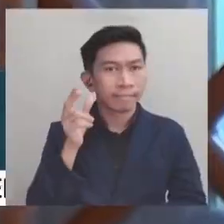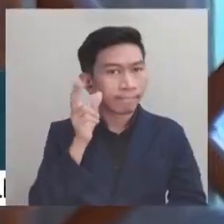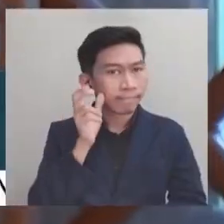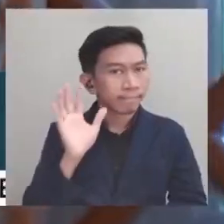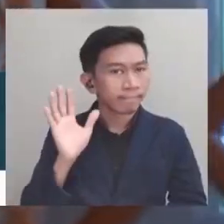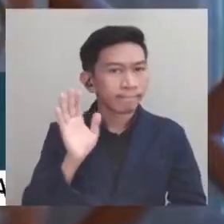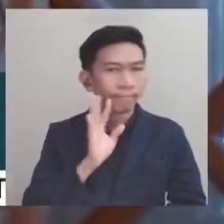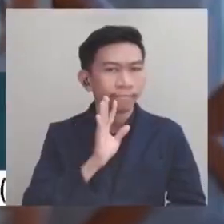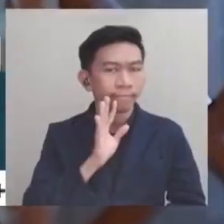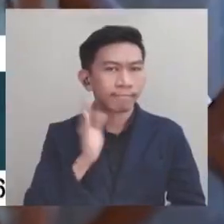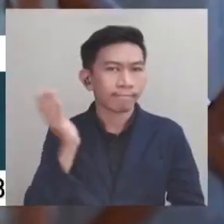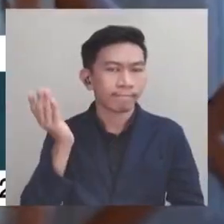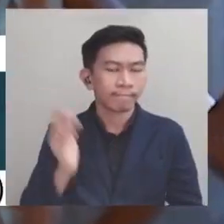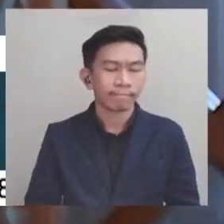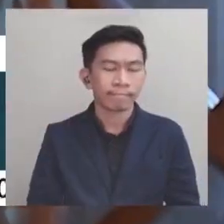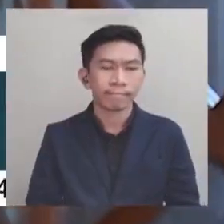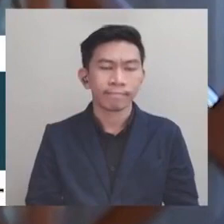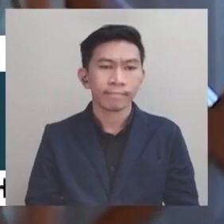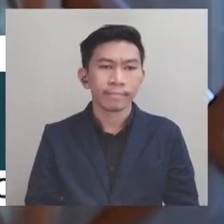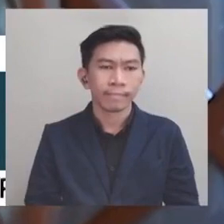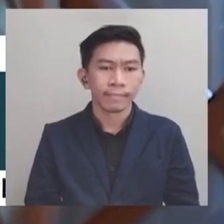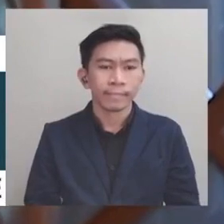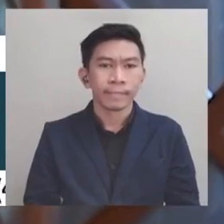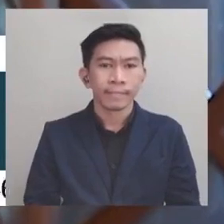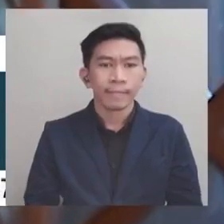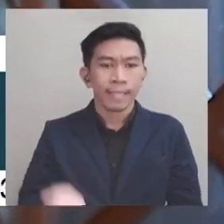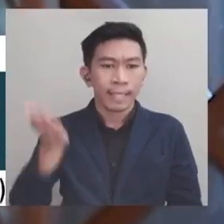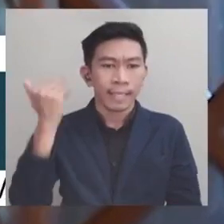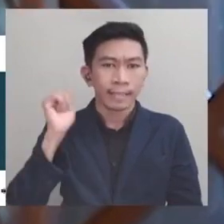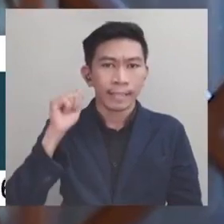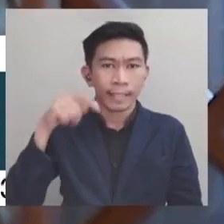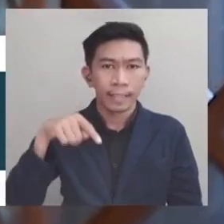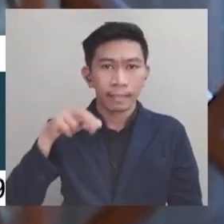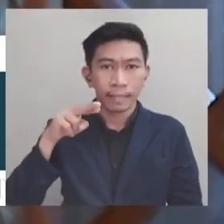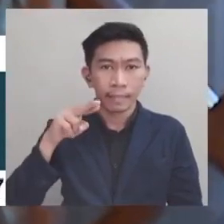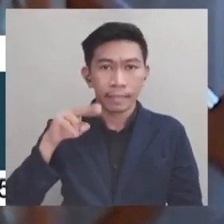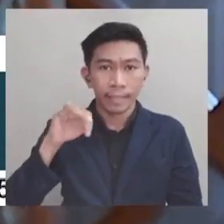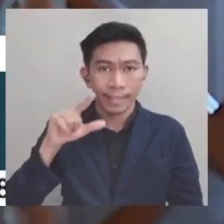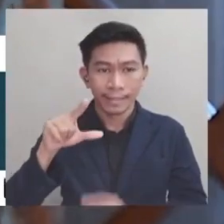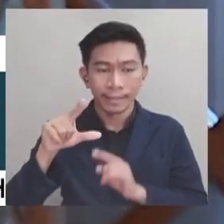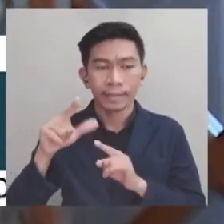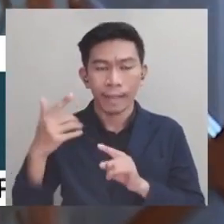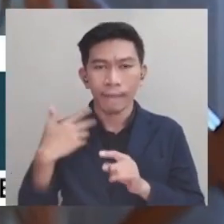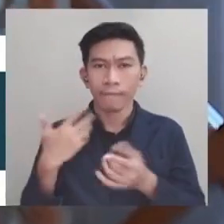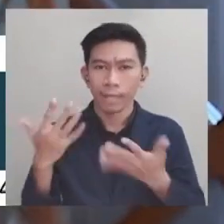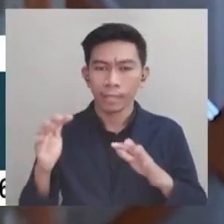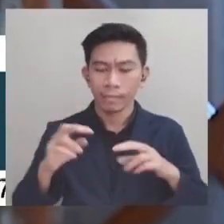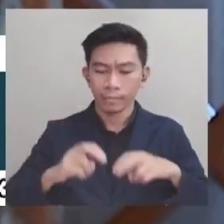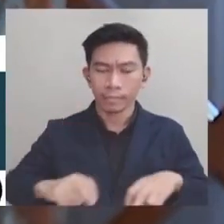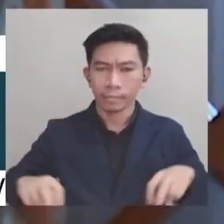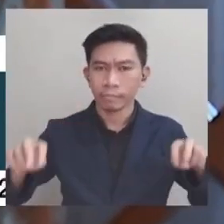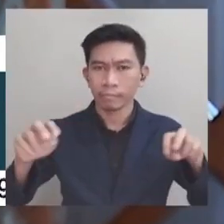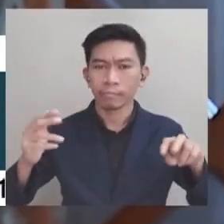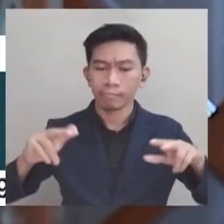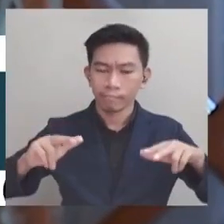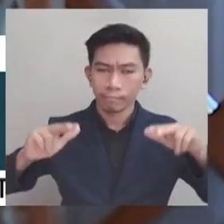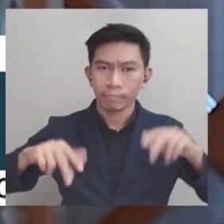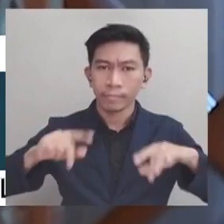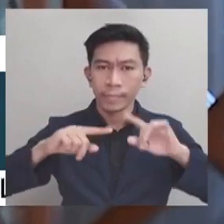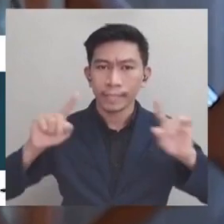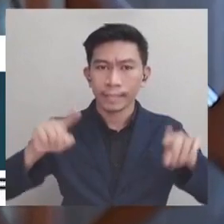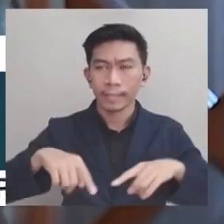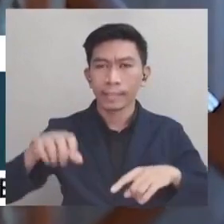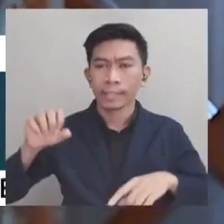It was only last April when we gathered for the signing of two other contract packages for the South Commuter Railway